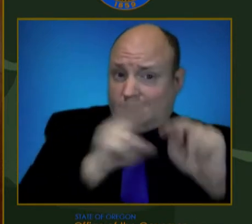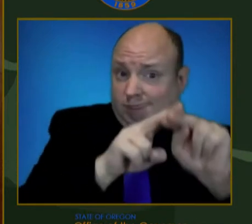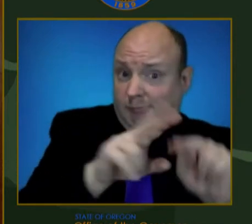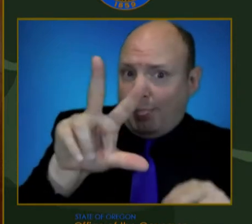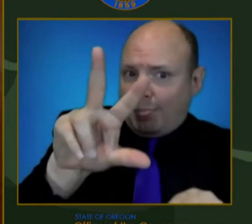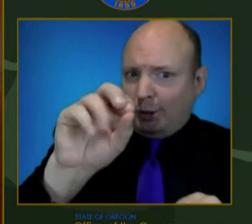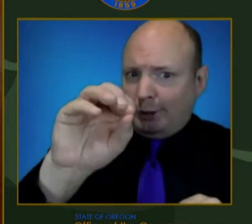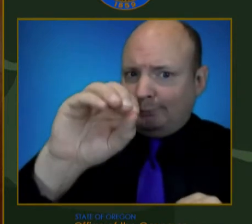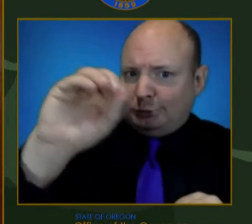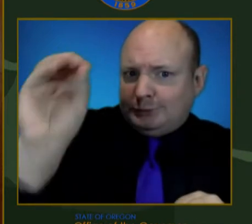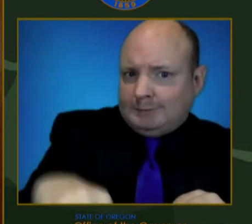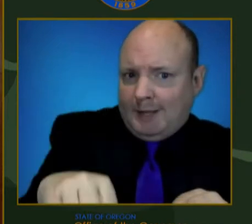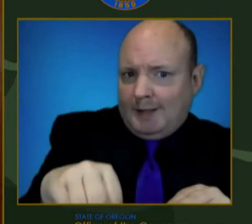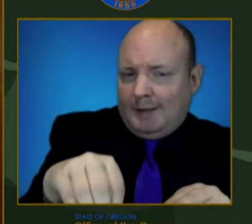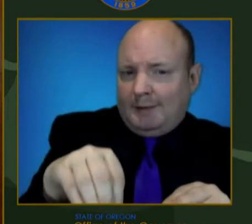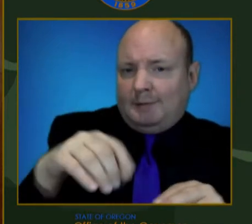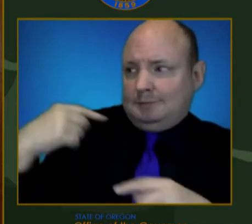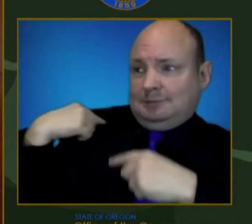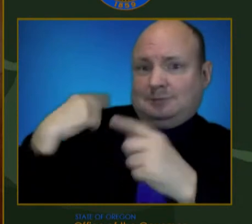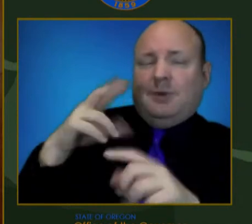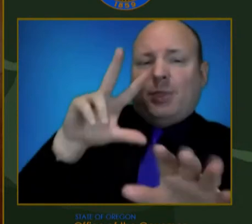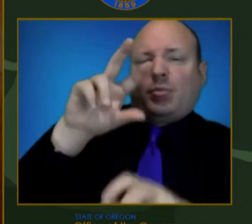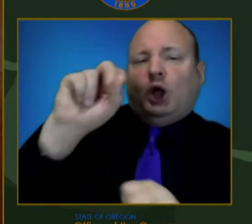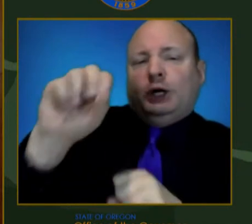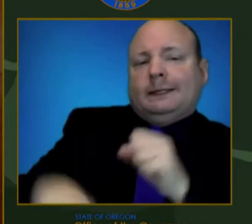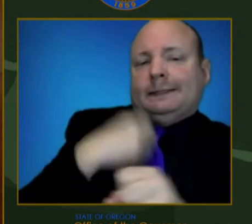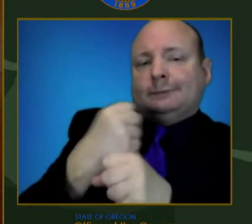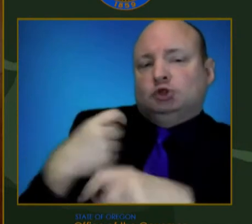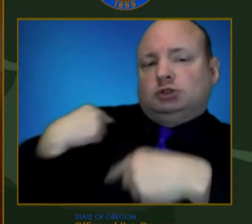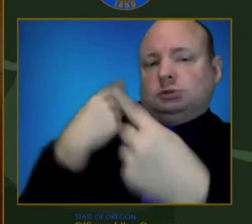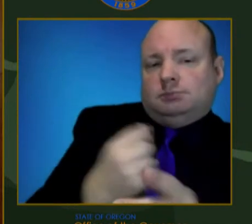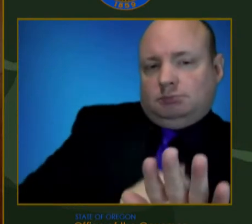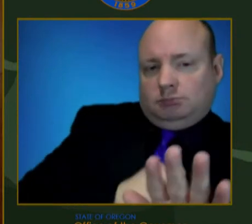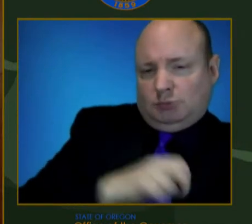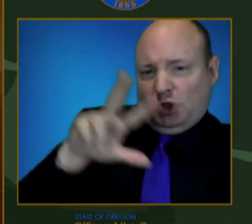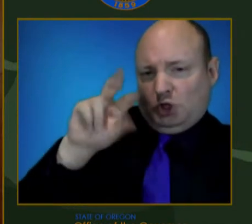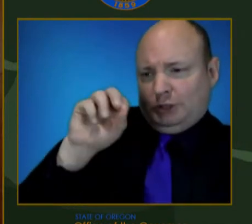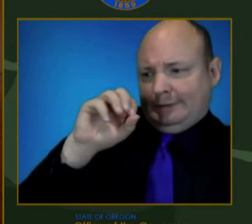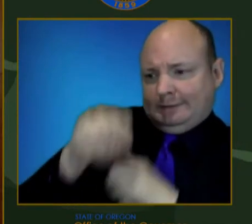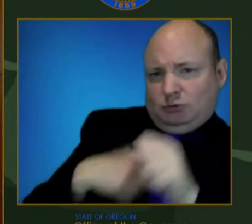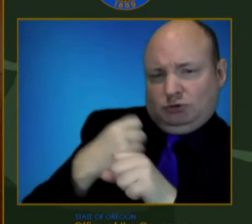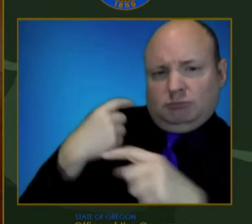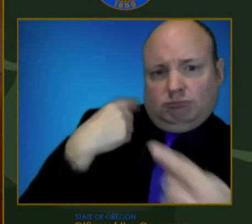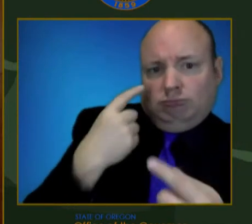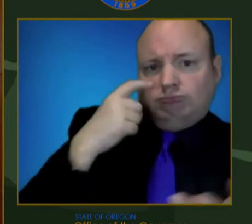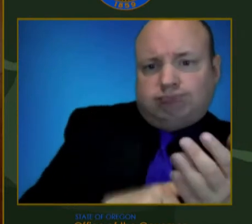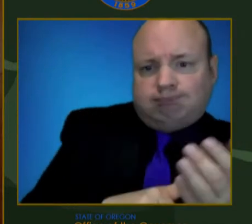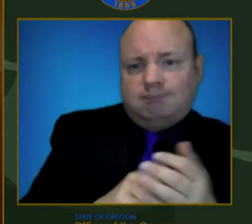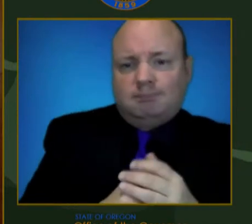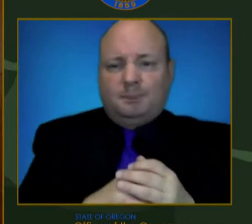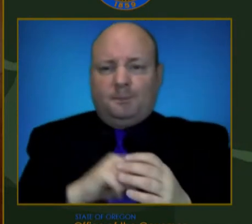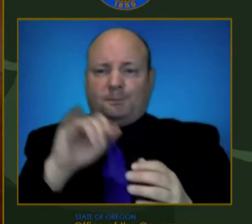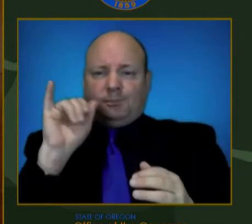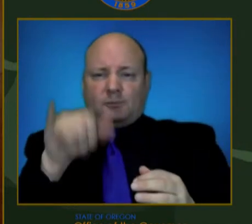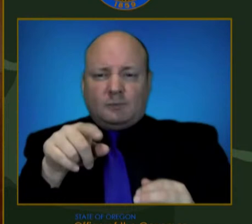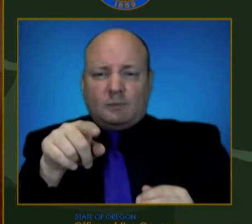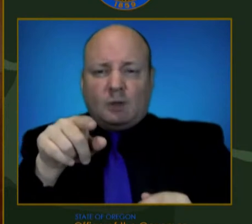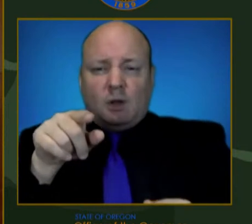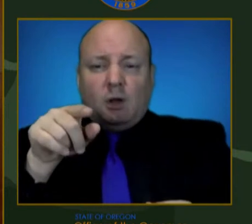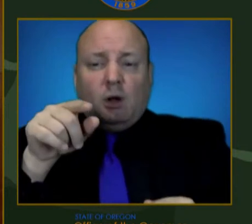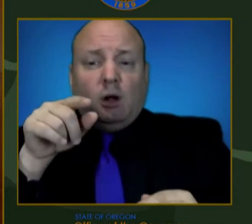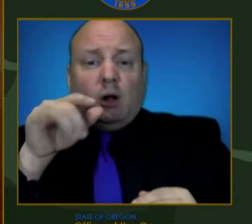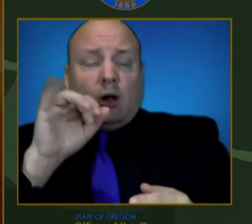finally invested in our education system. The Student Success Act is making targeted investments in